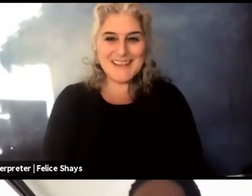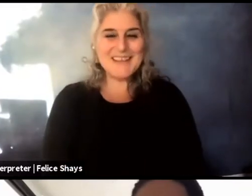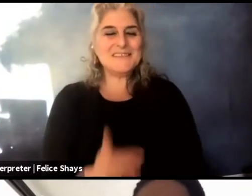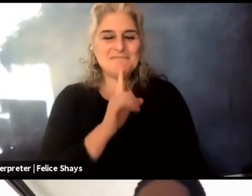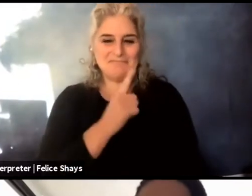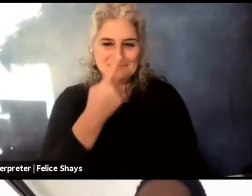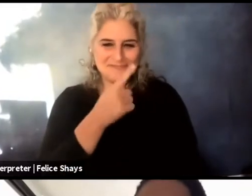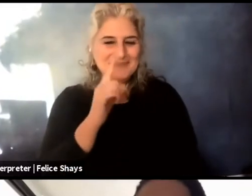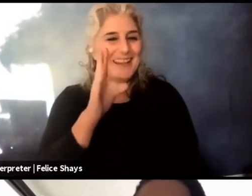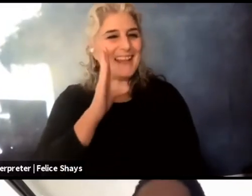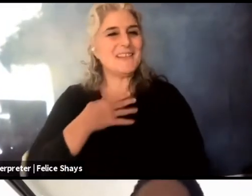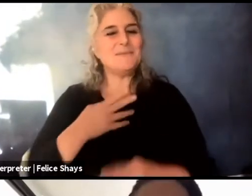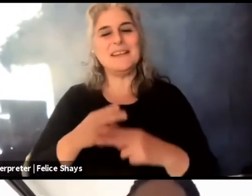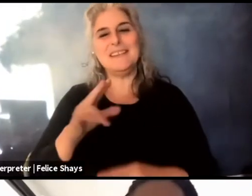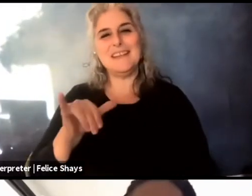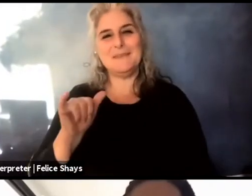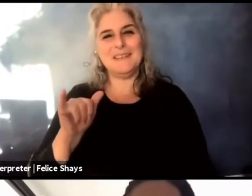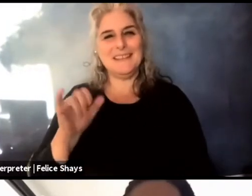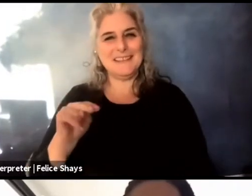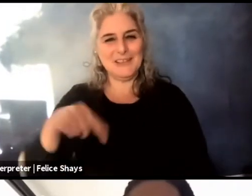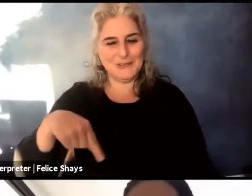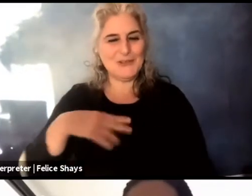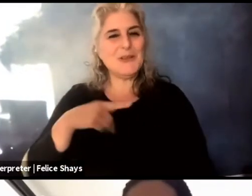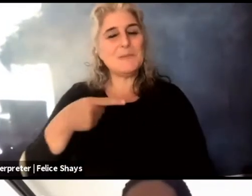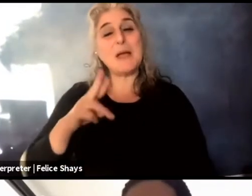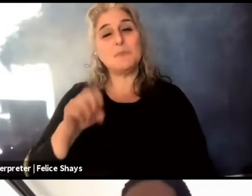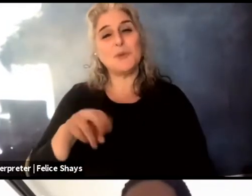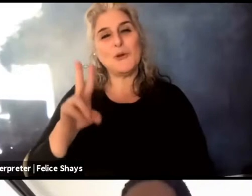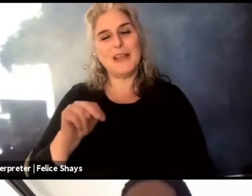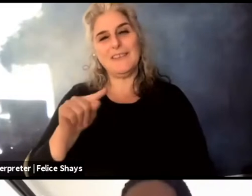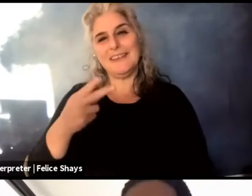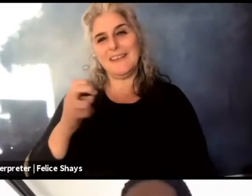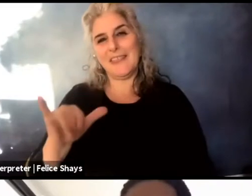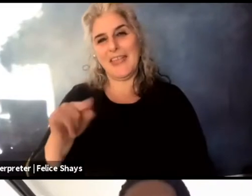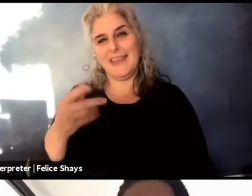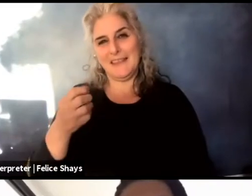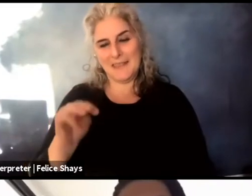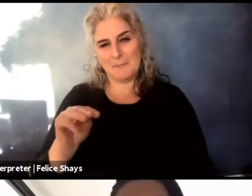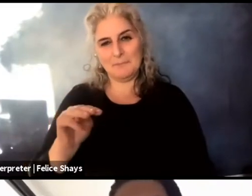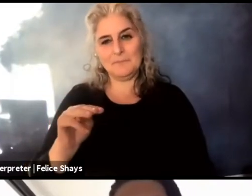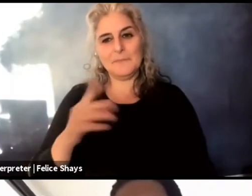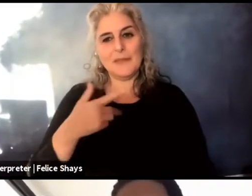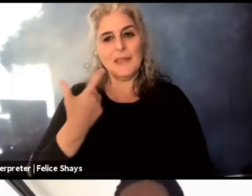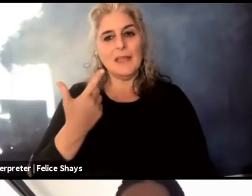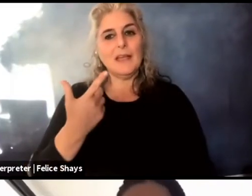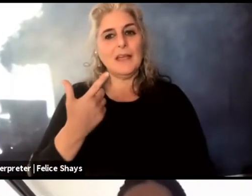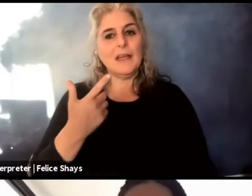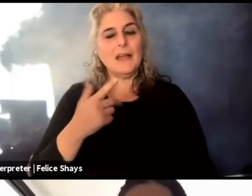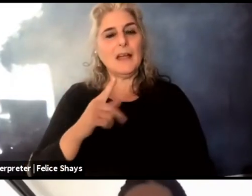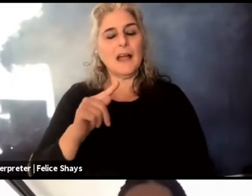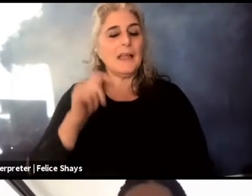Sure. Hi, I'm Yin Q. I use they, them pronouns. I am a